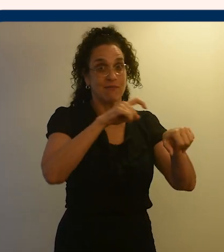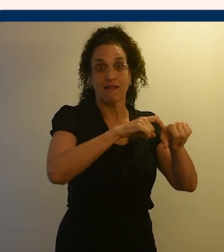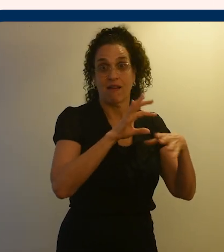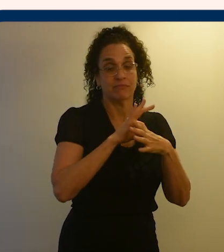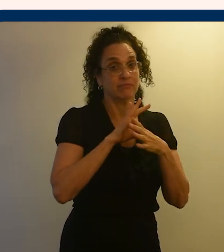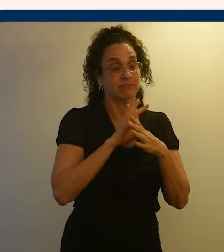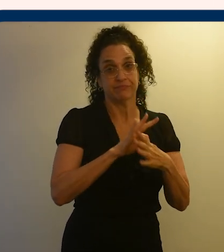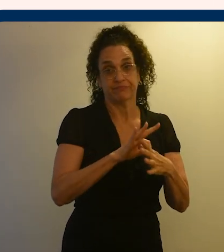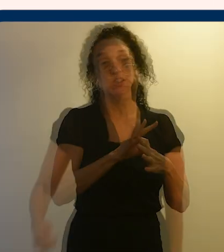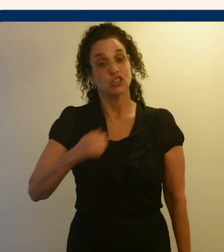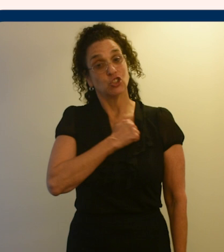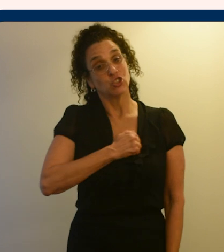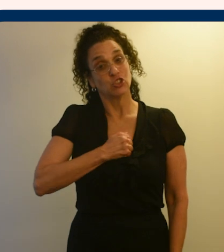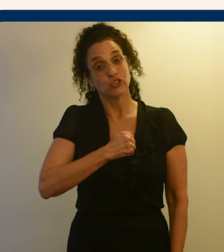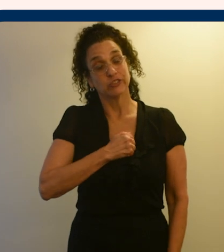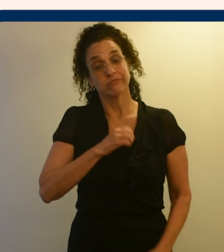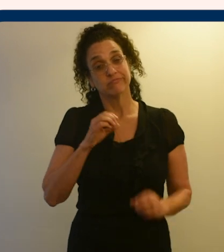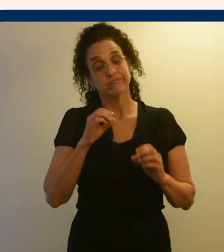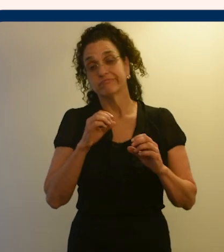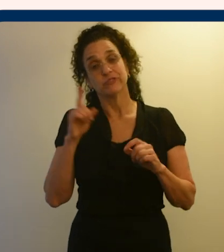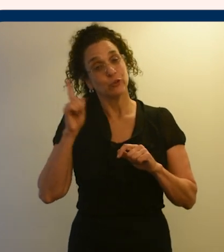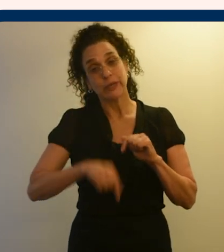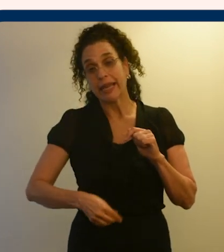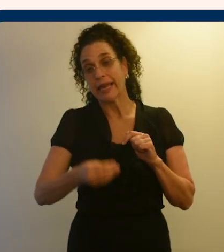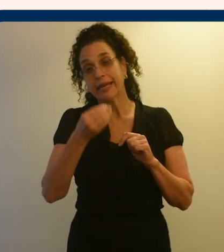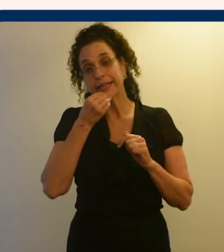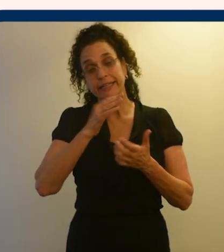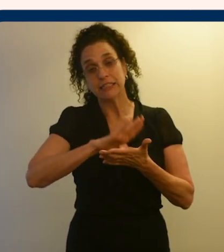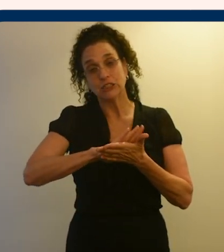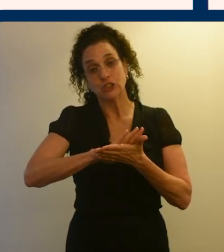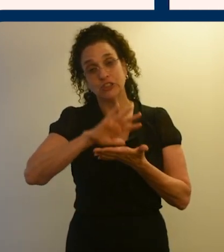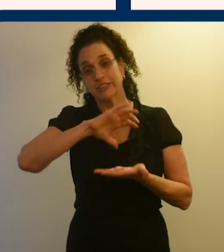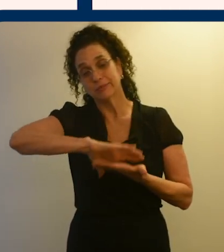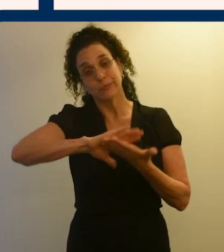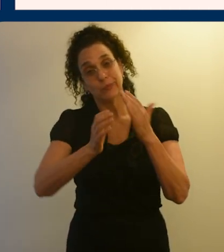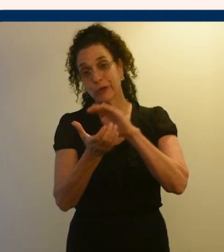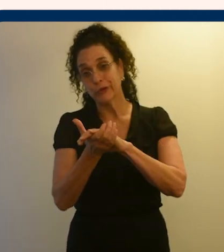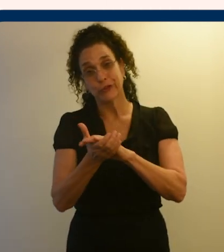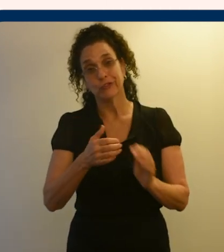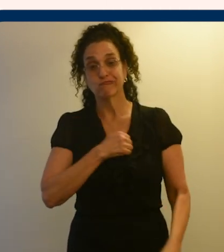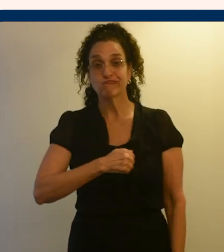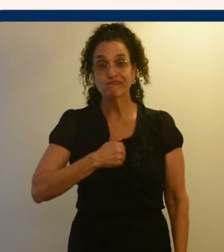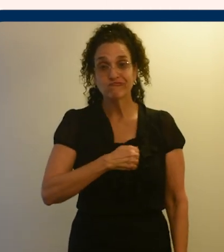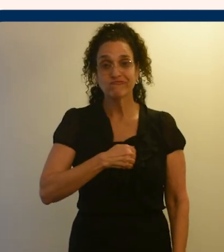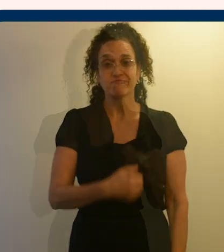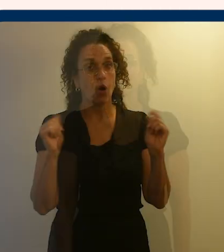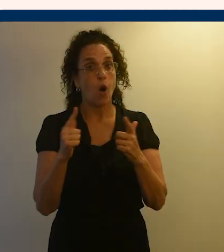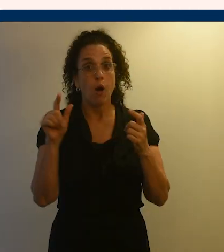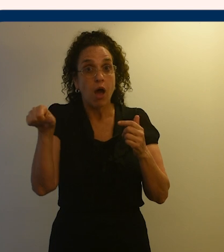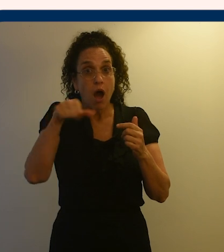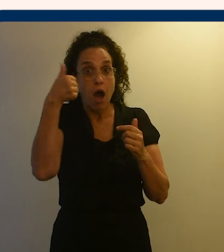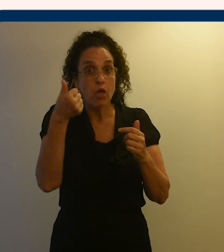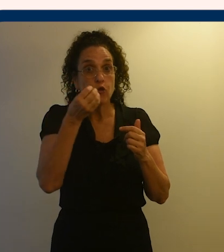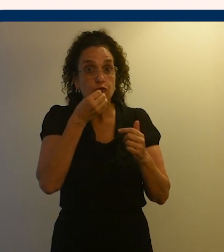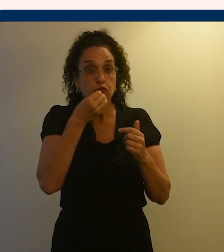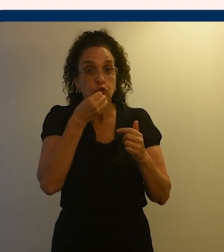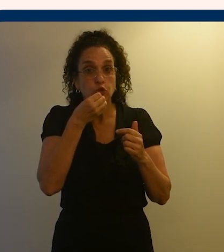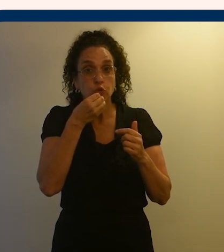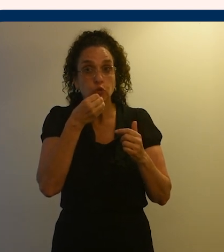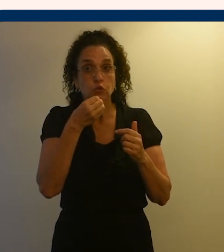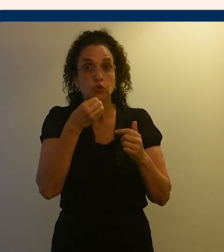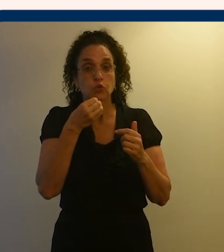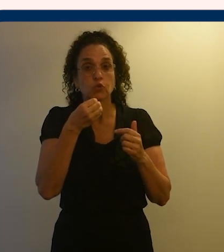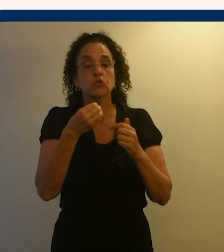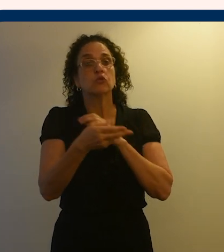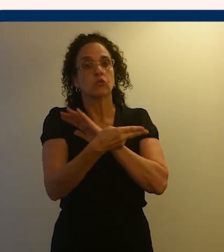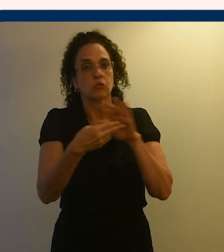Sorry, no more cheeseburgers. All other foods are categorized as parv, meaning neutral